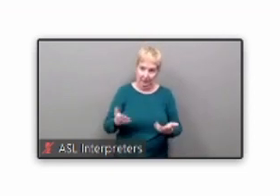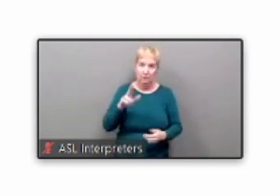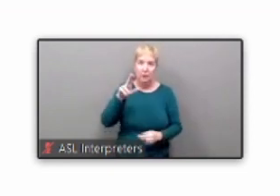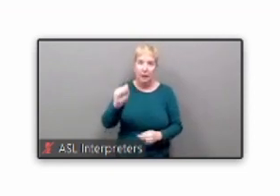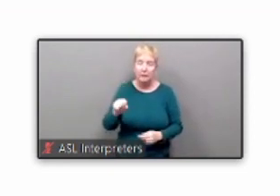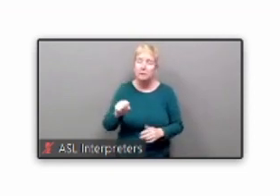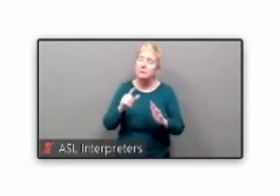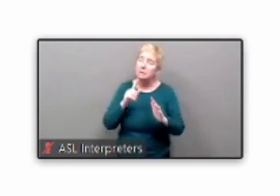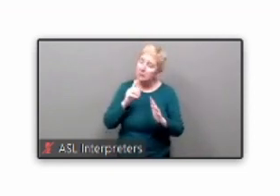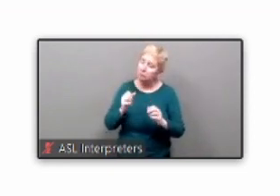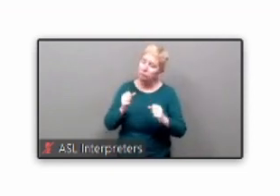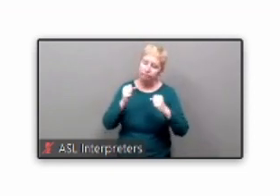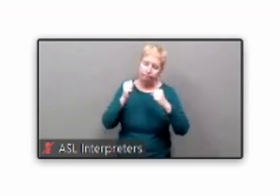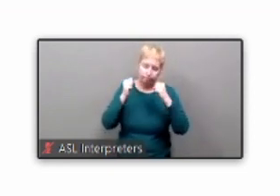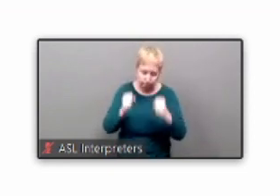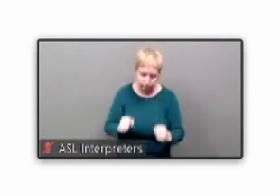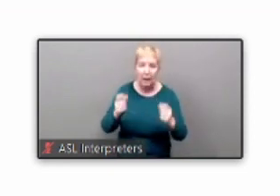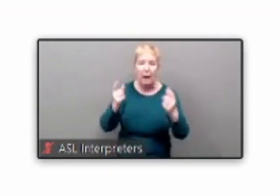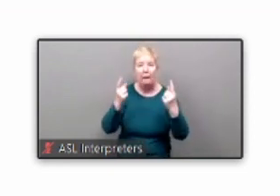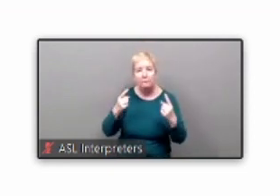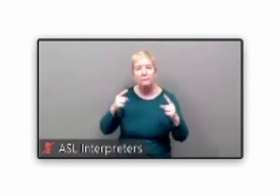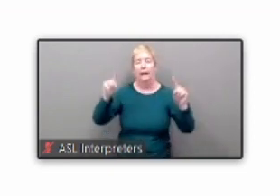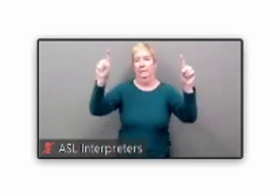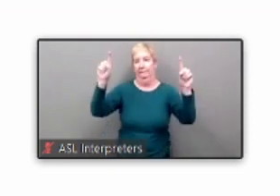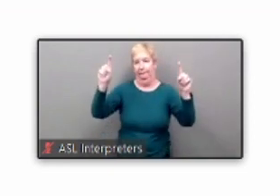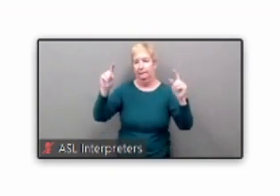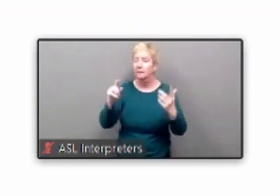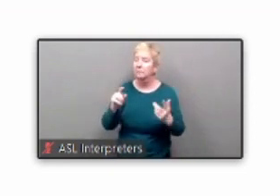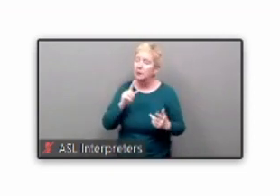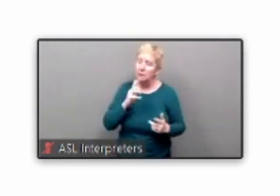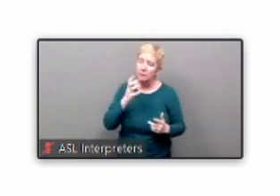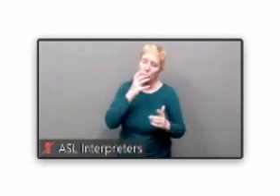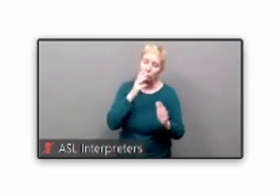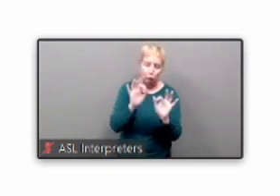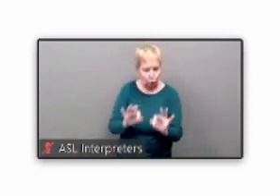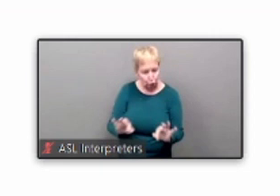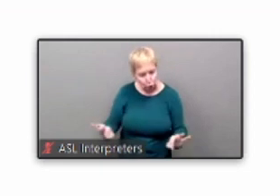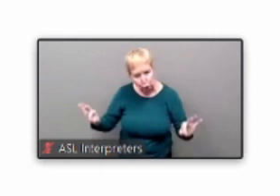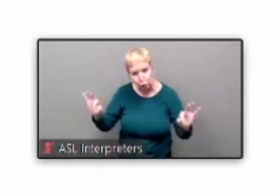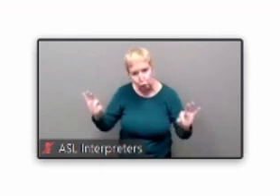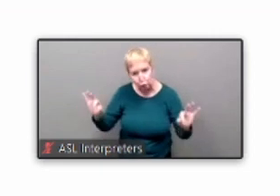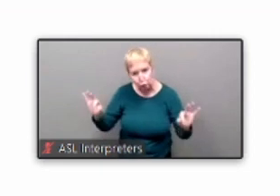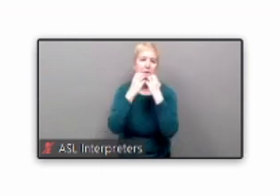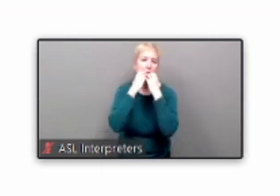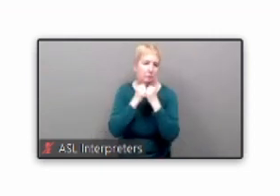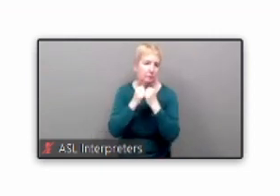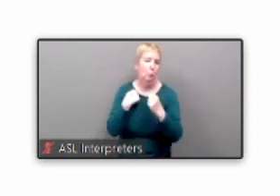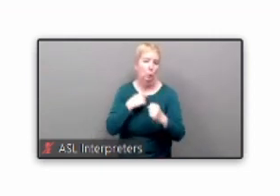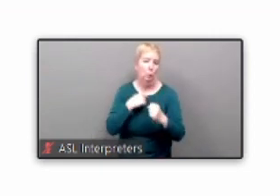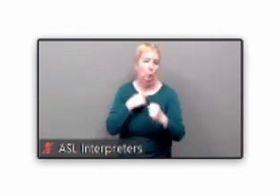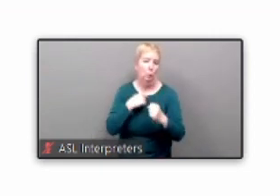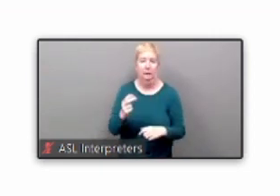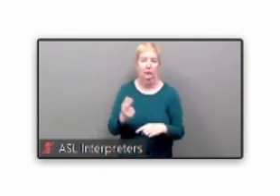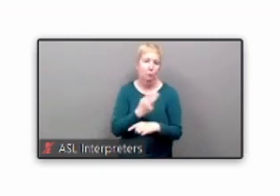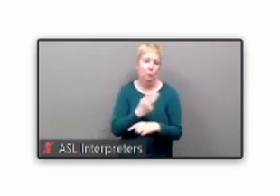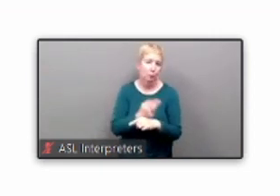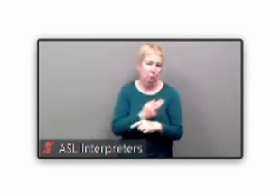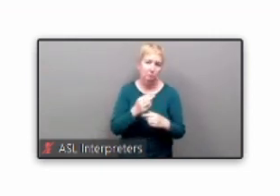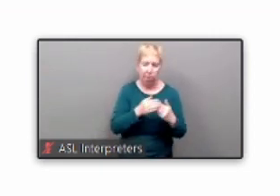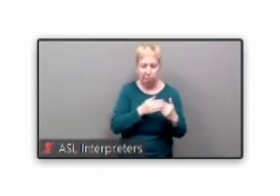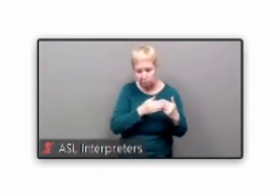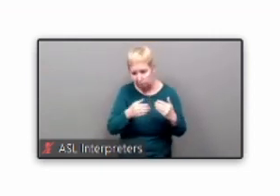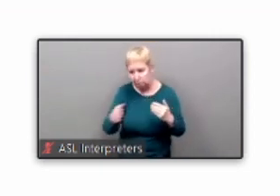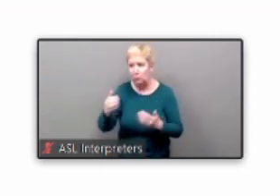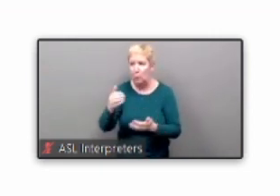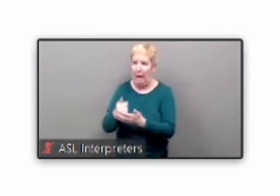highly effective. And they are a very critical tool to continue to help us bring this